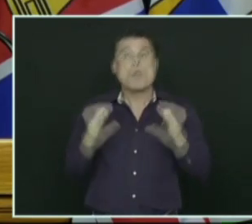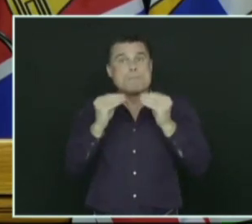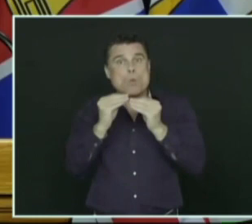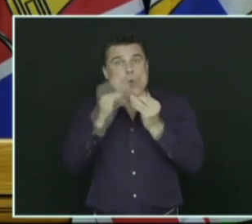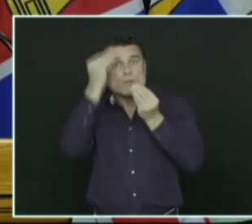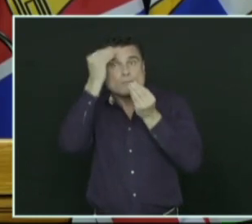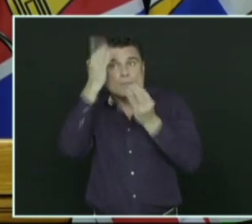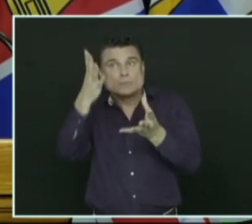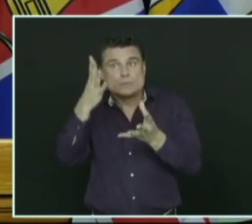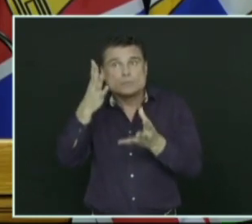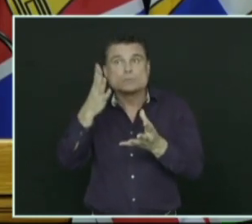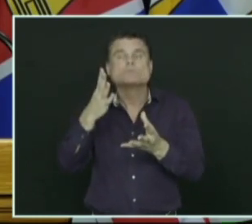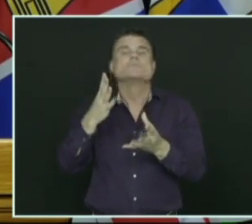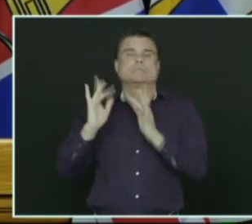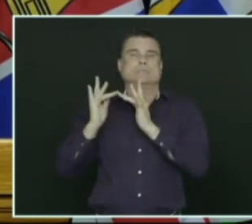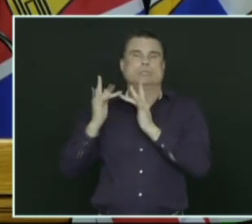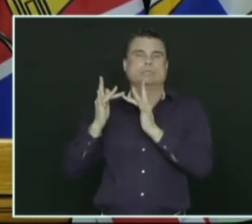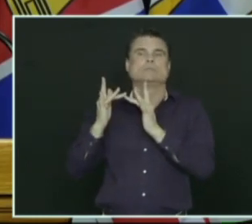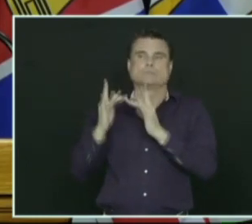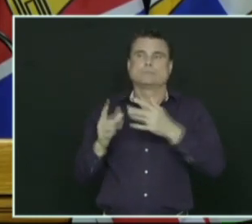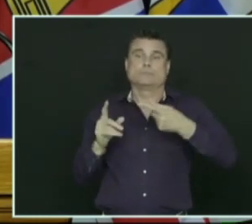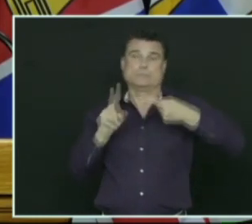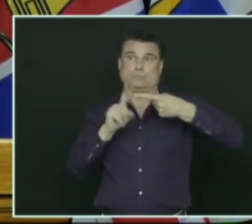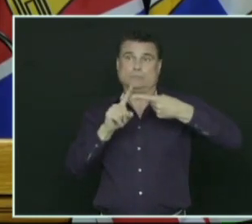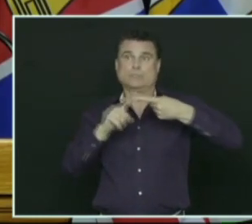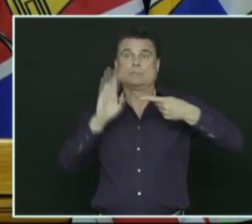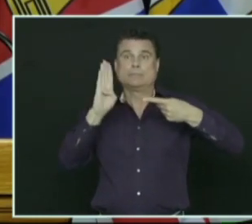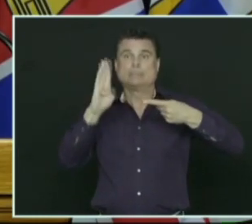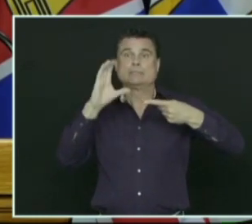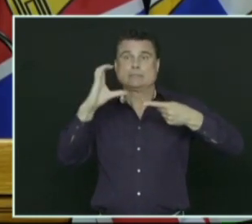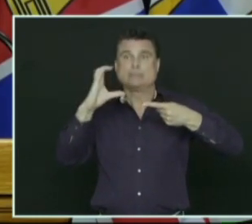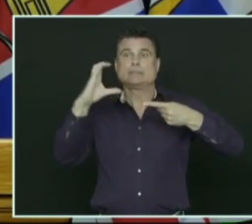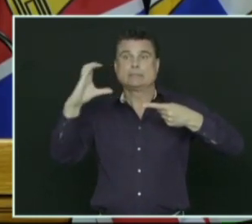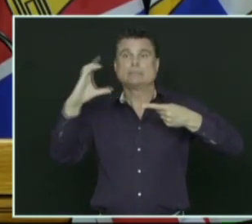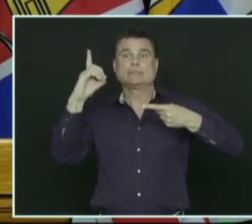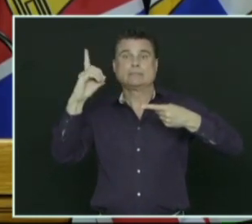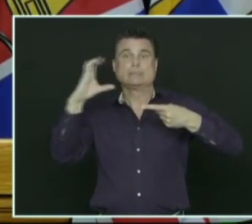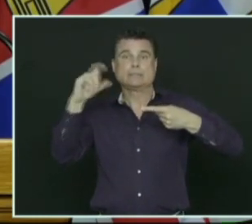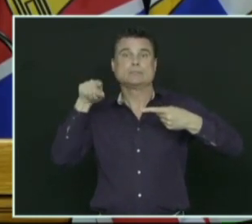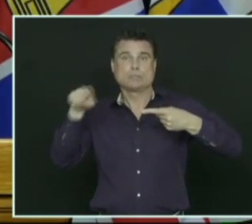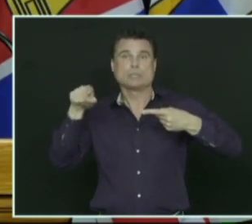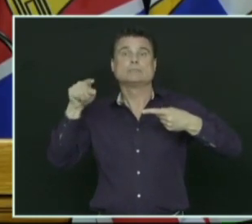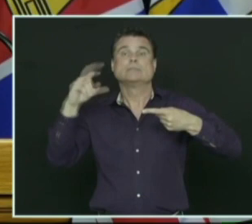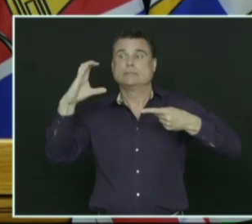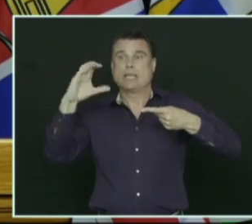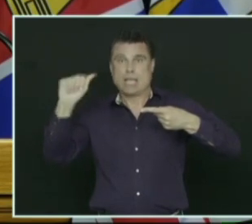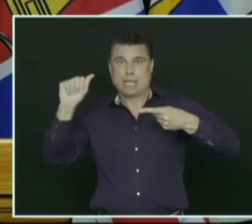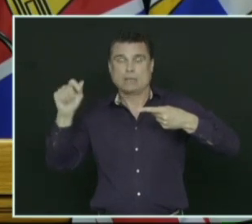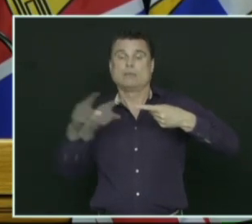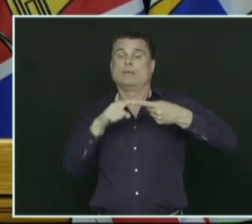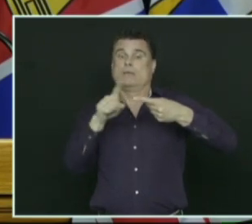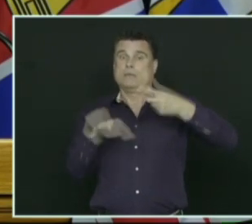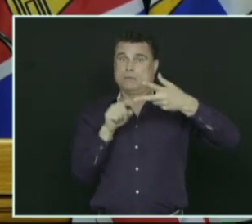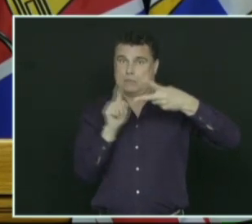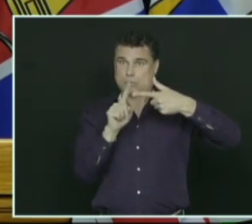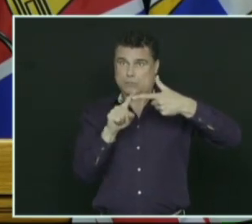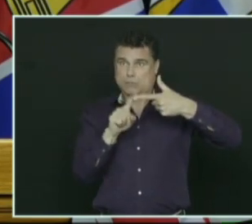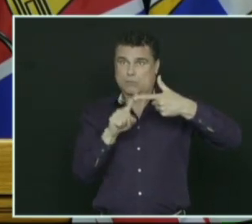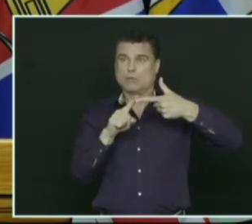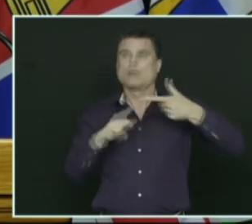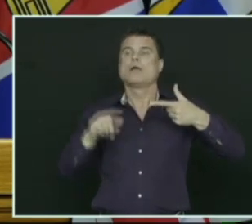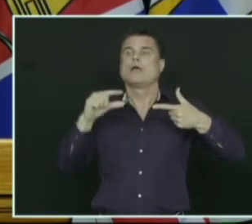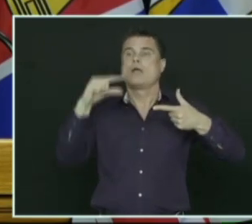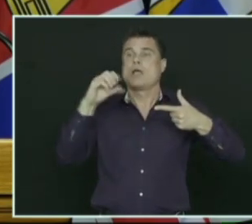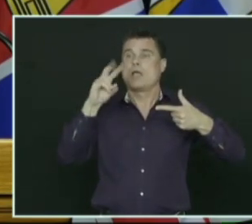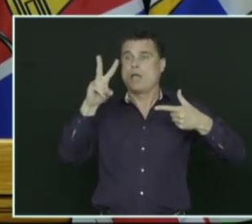as well. So things like putting in our border measures are really important. Recognizing that we're at the